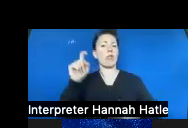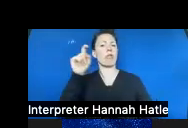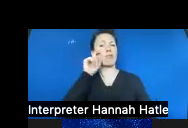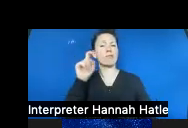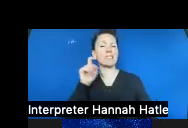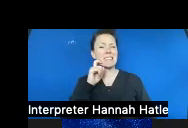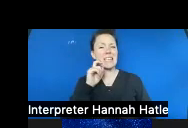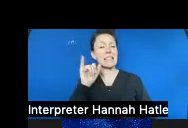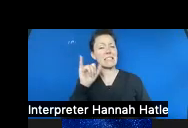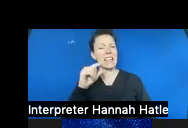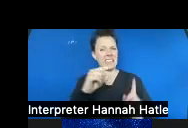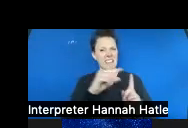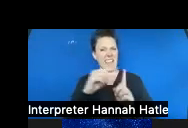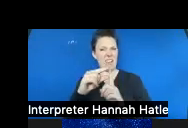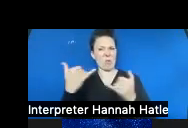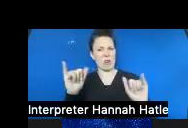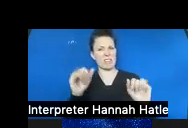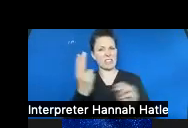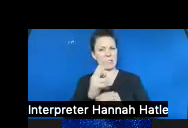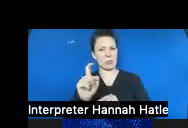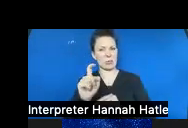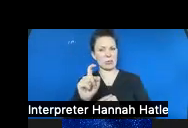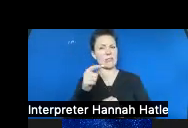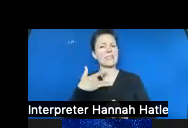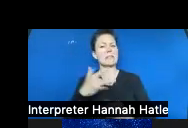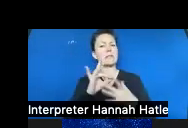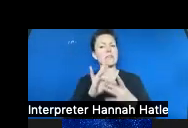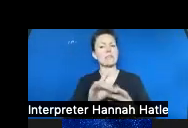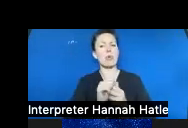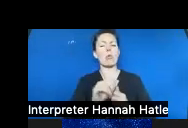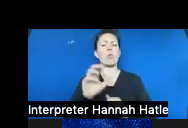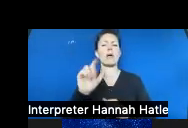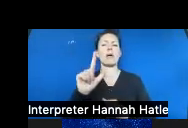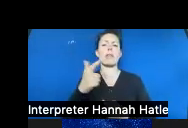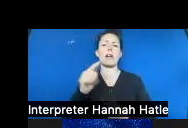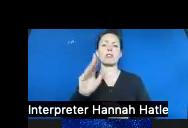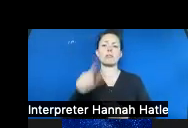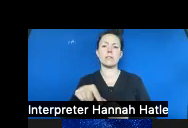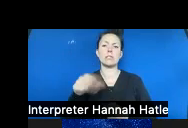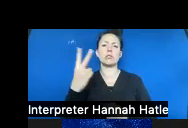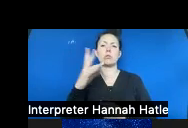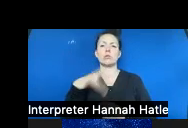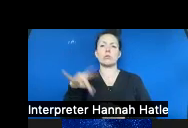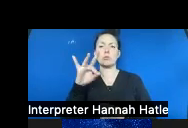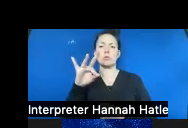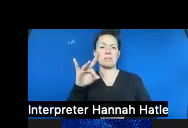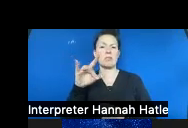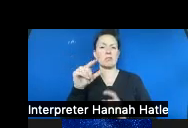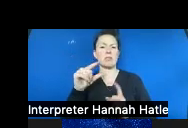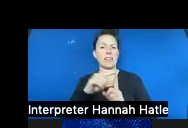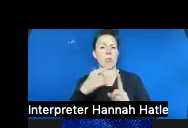associated with LGBTQ two-spirit community before, but I haven't heard it in a while.